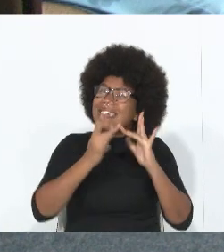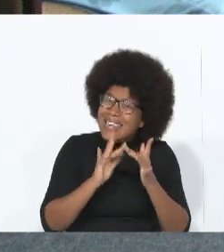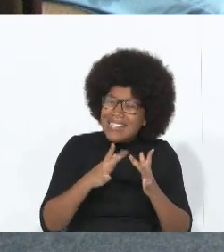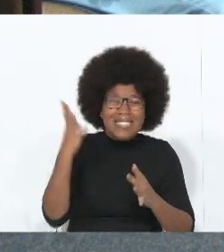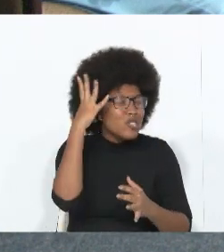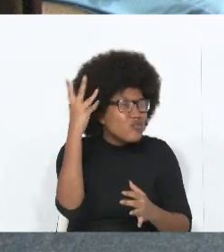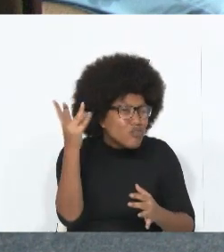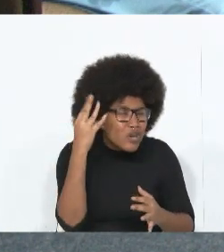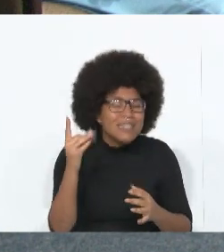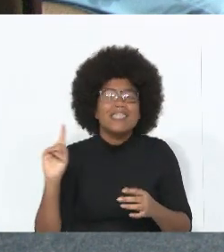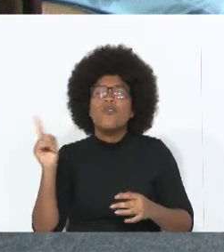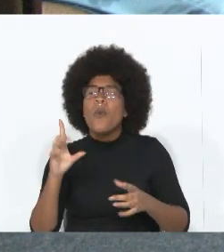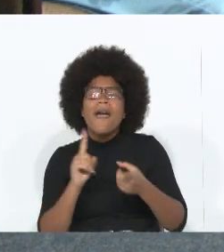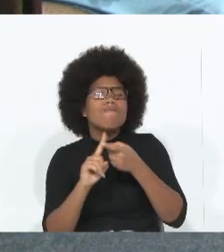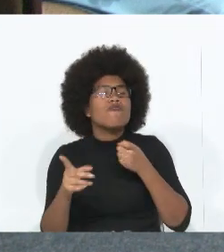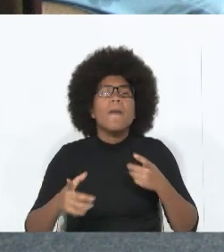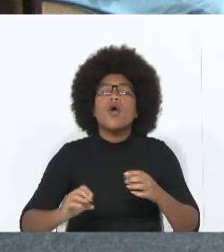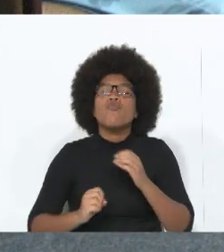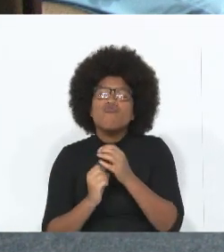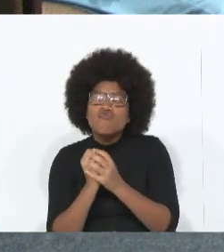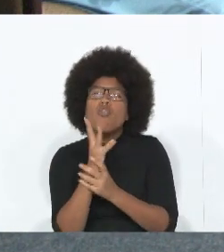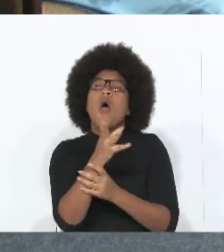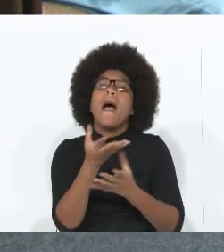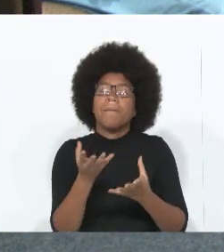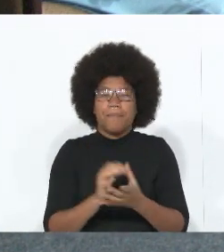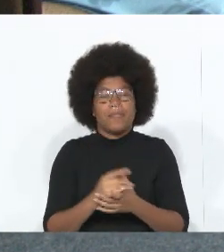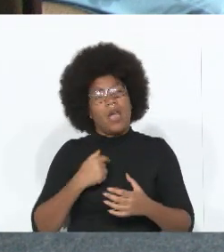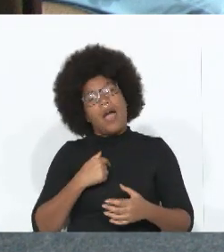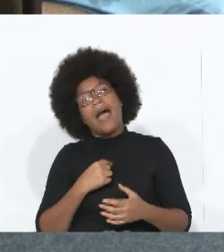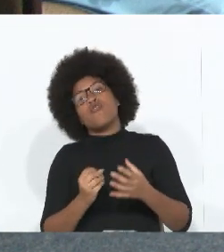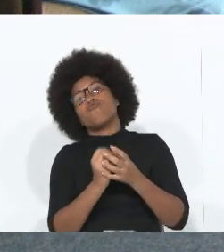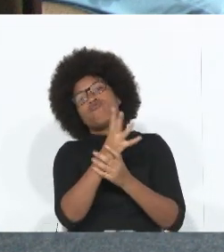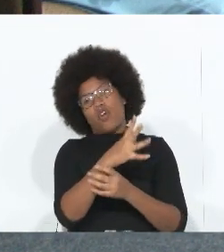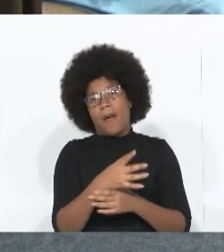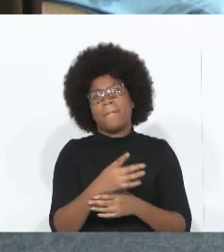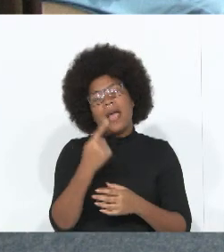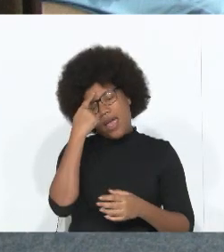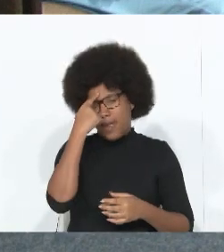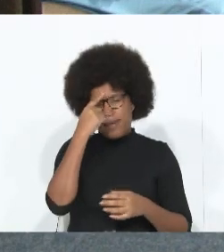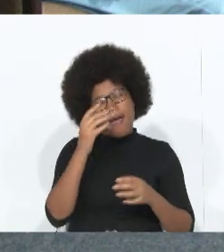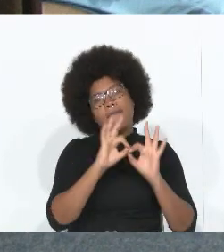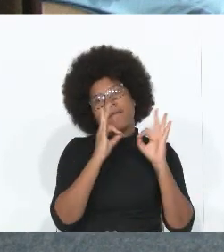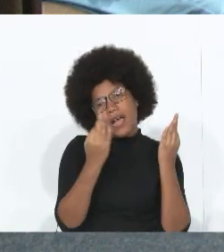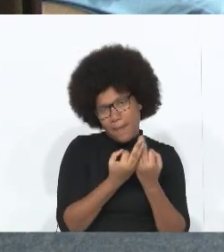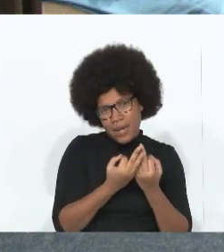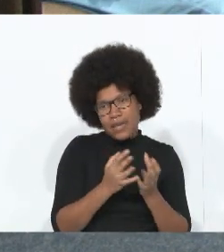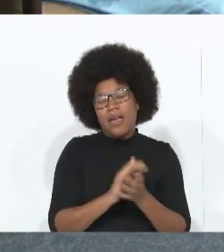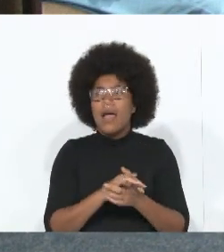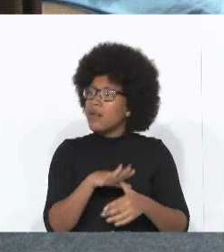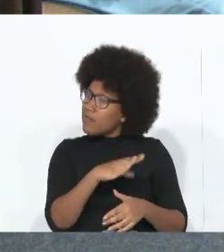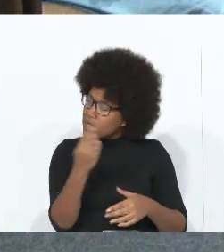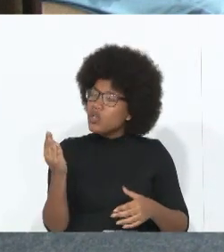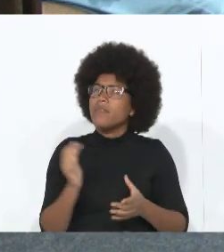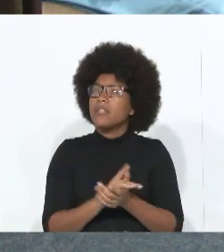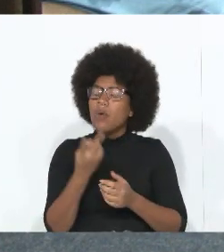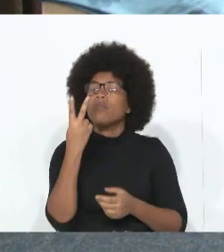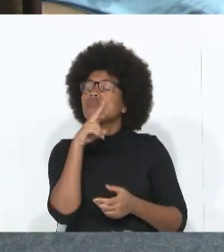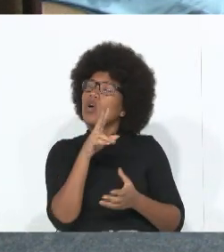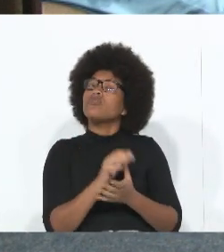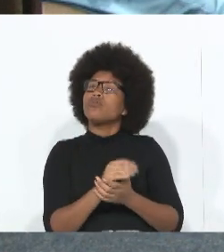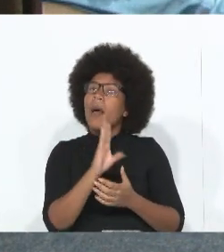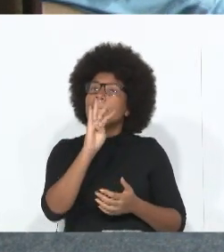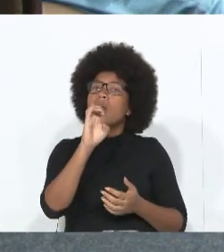And I've listened to all of you, and, well, of course, I've Tony and Penelope I'm